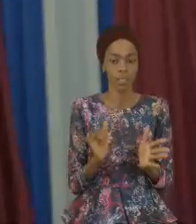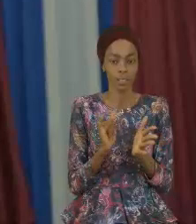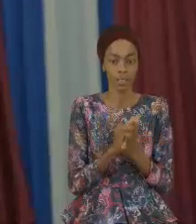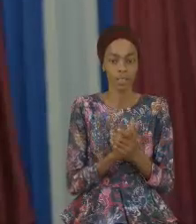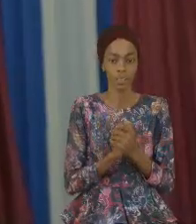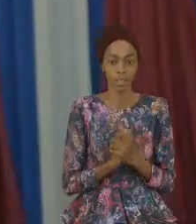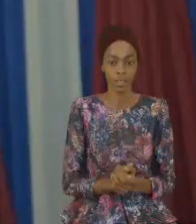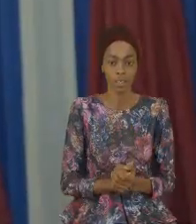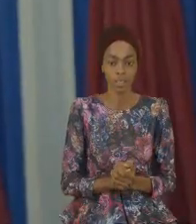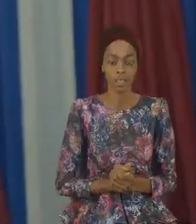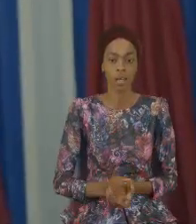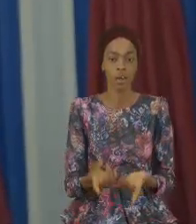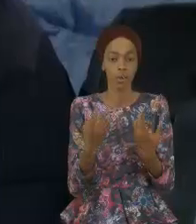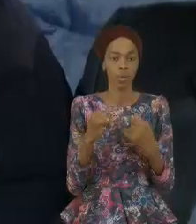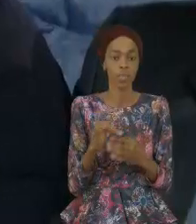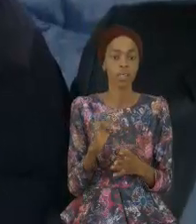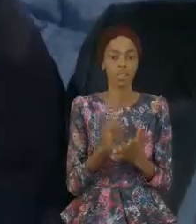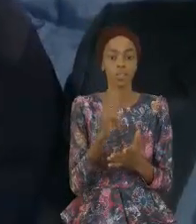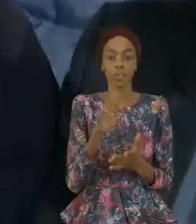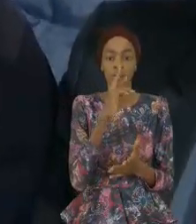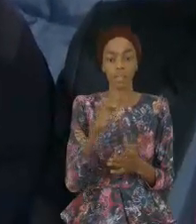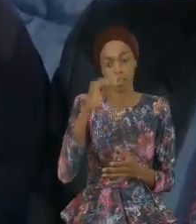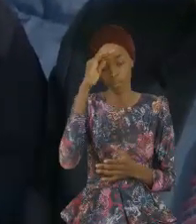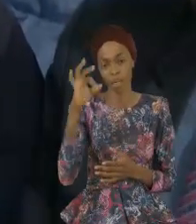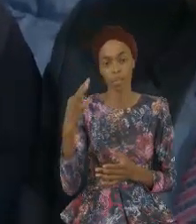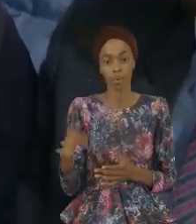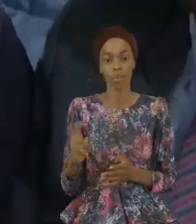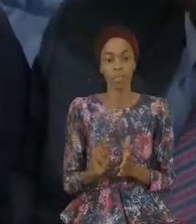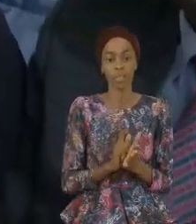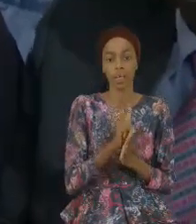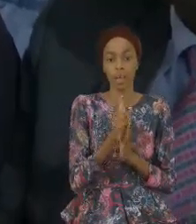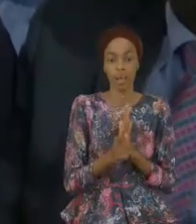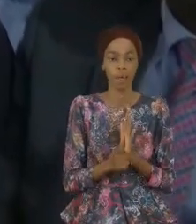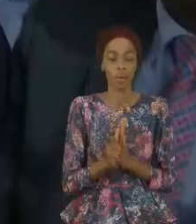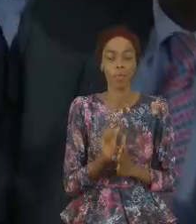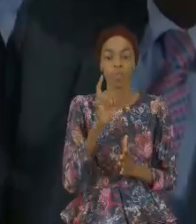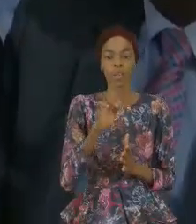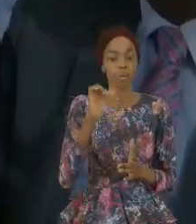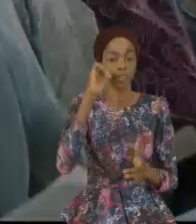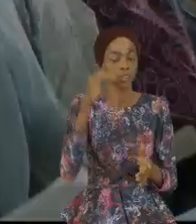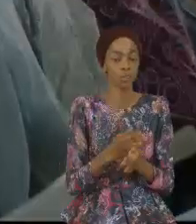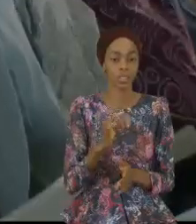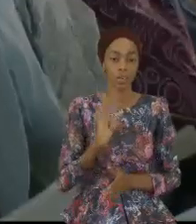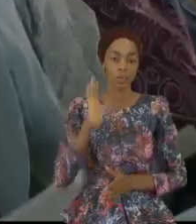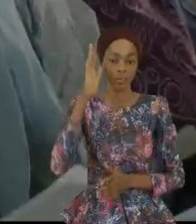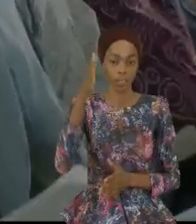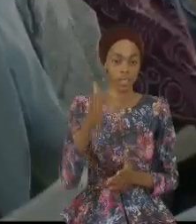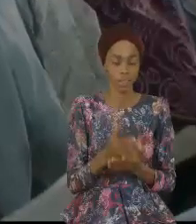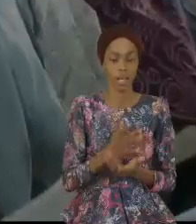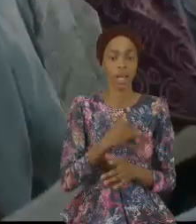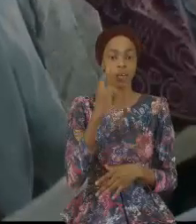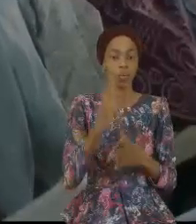you? You are the man of the hour. Who am I? You are the daughter of destiny. And what we